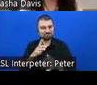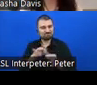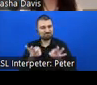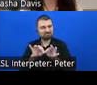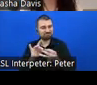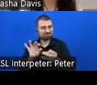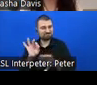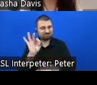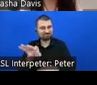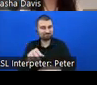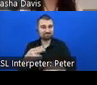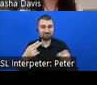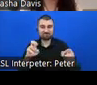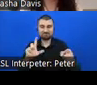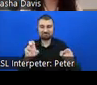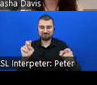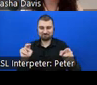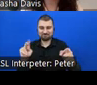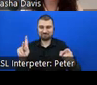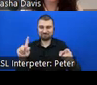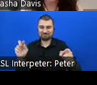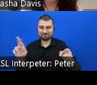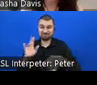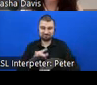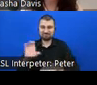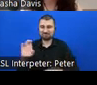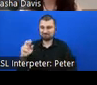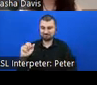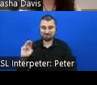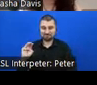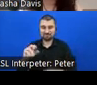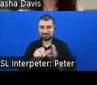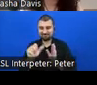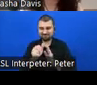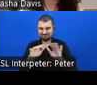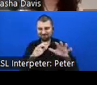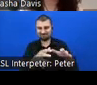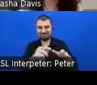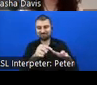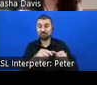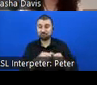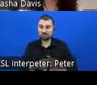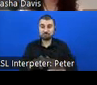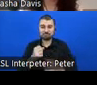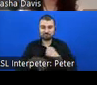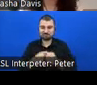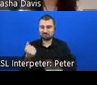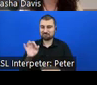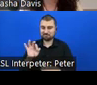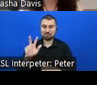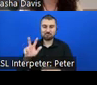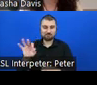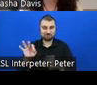And this is of Helen Keller touching one of Chaim's sculptures. So this is from 1939. And this